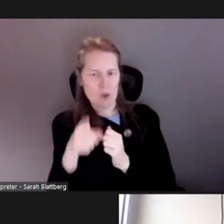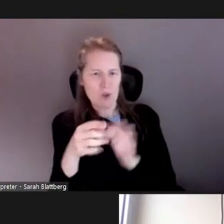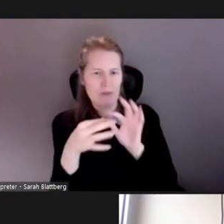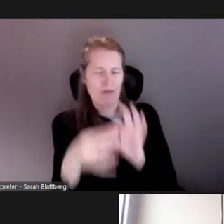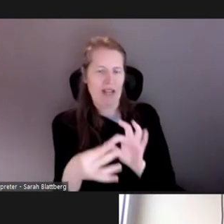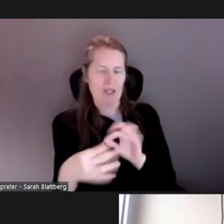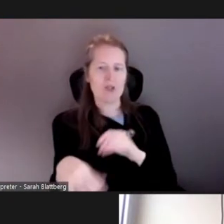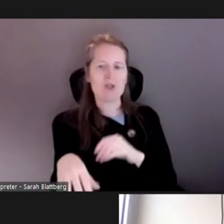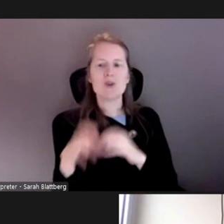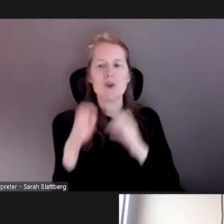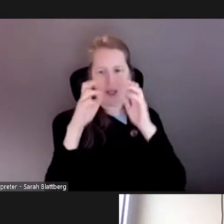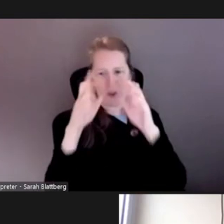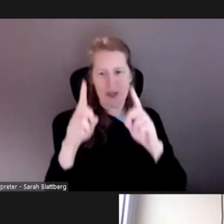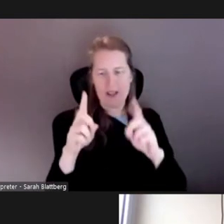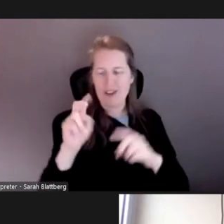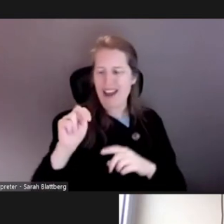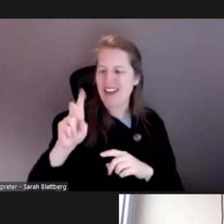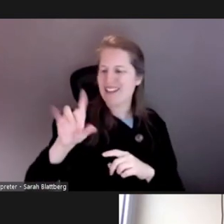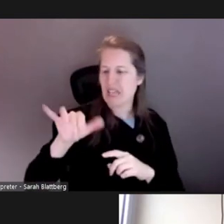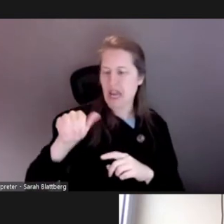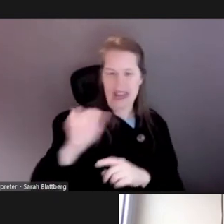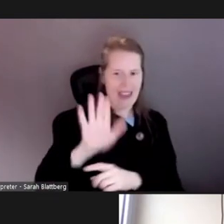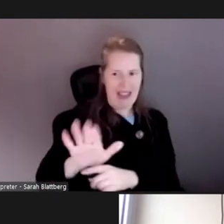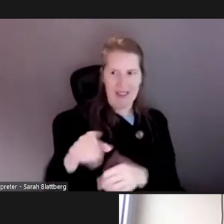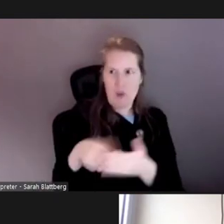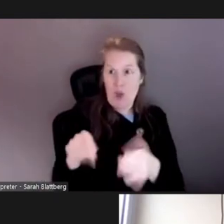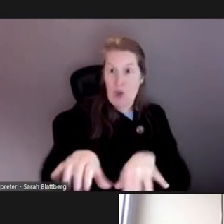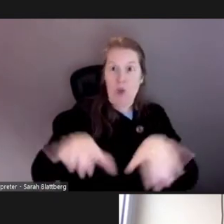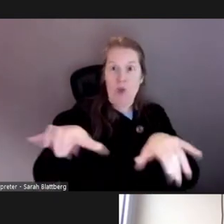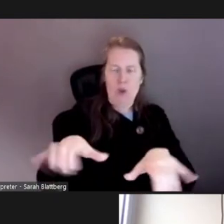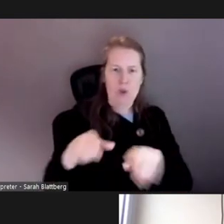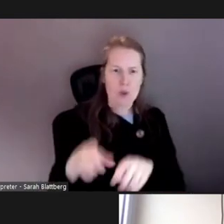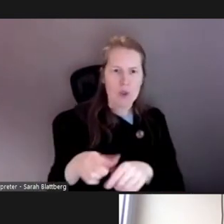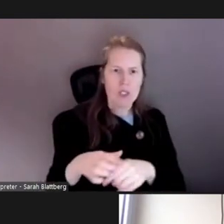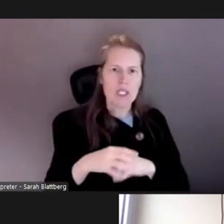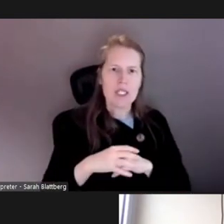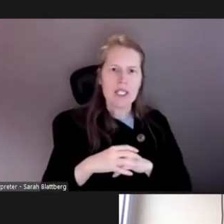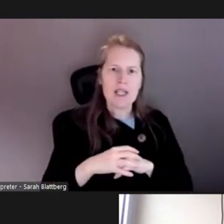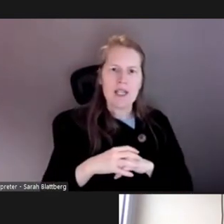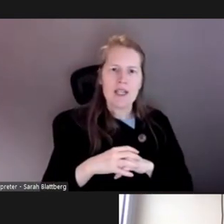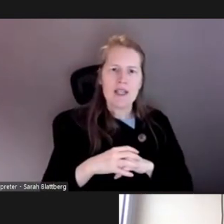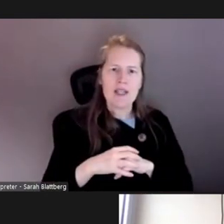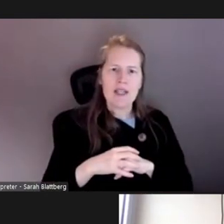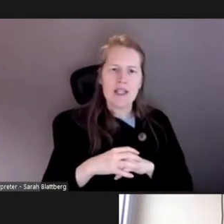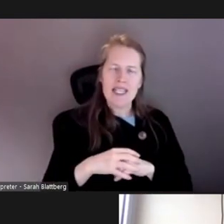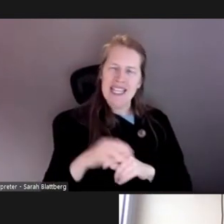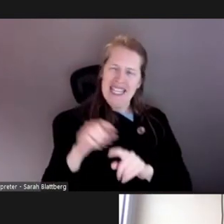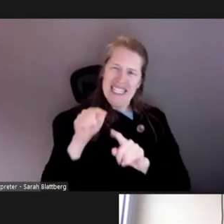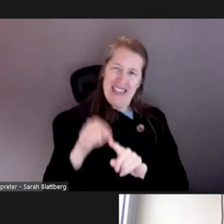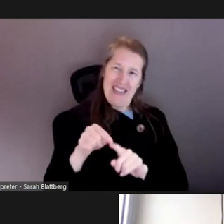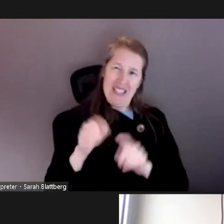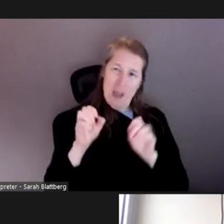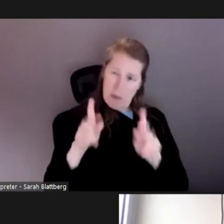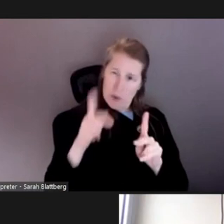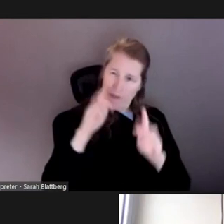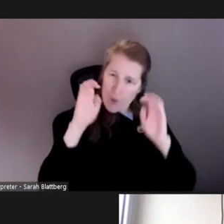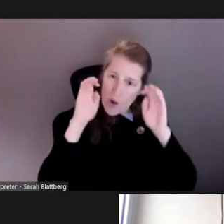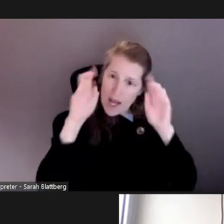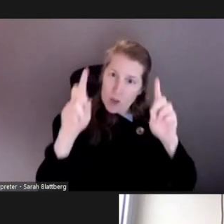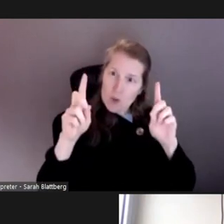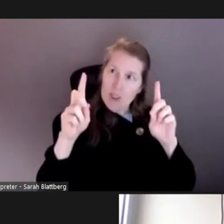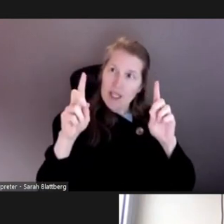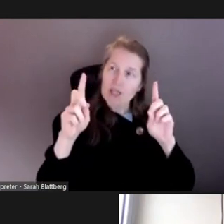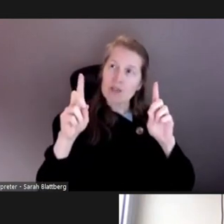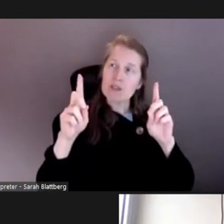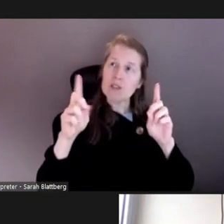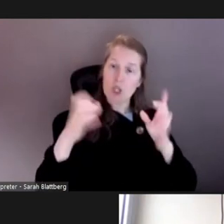National Digital Inclusion Alliance's wheelhouse. You know, is this an educational opportunity? Is, you know, do